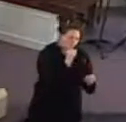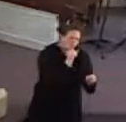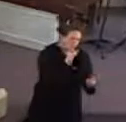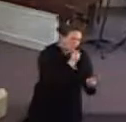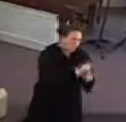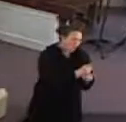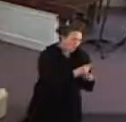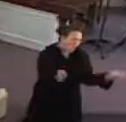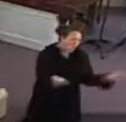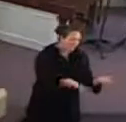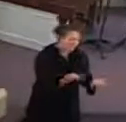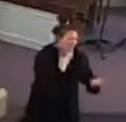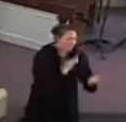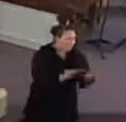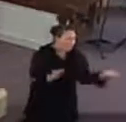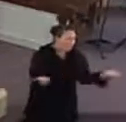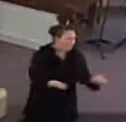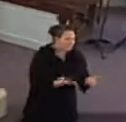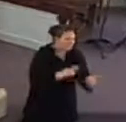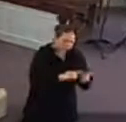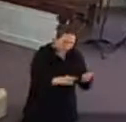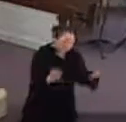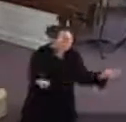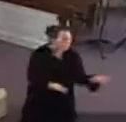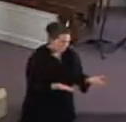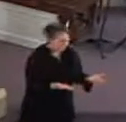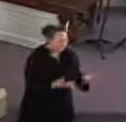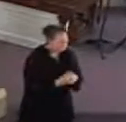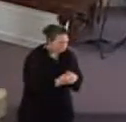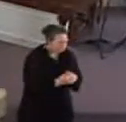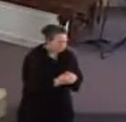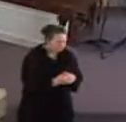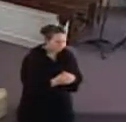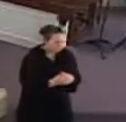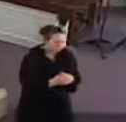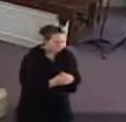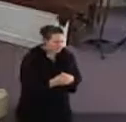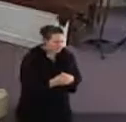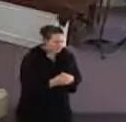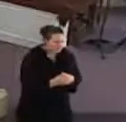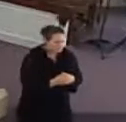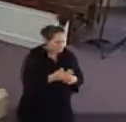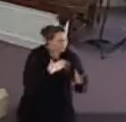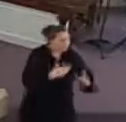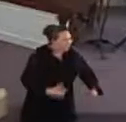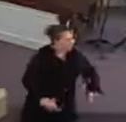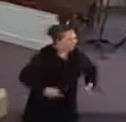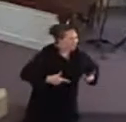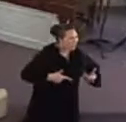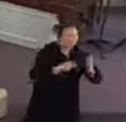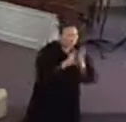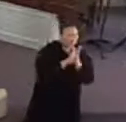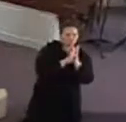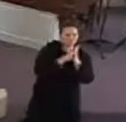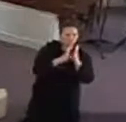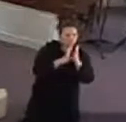do good things. I want to do righteous things. I want to do things that brings my life into alignment with the Word of